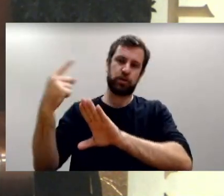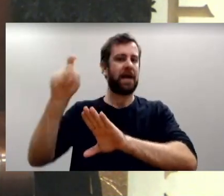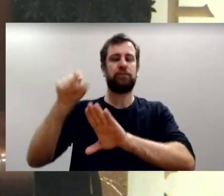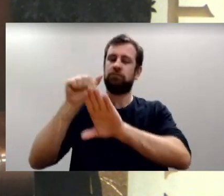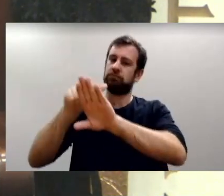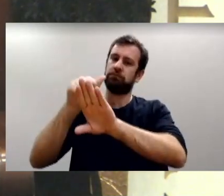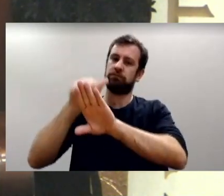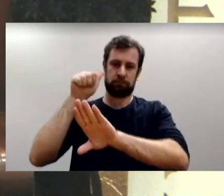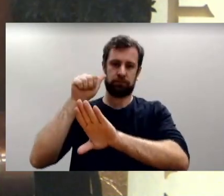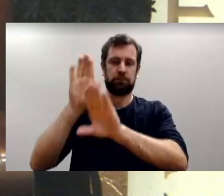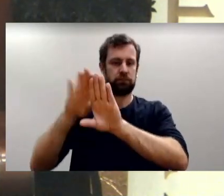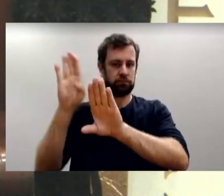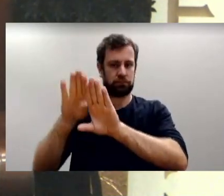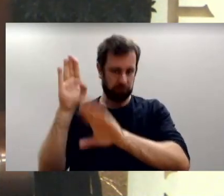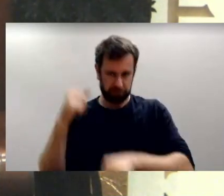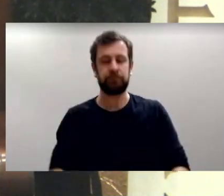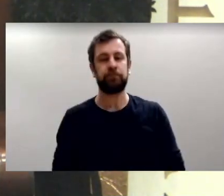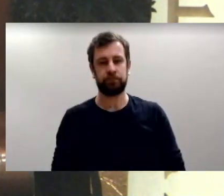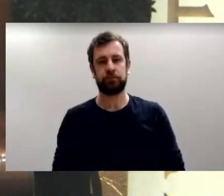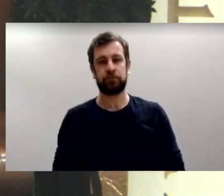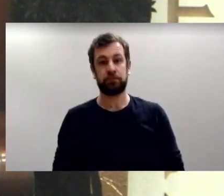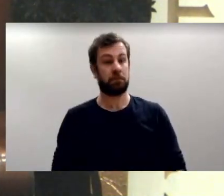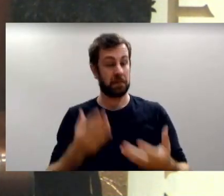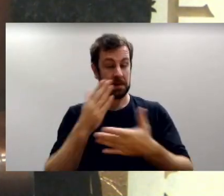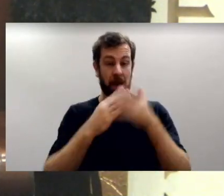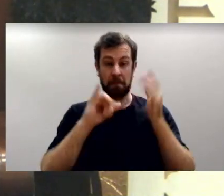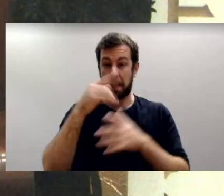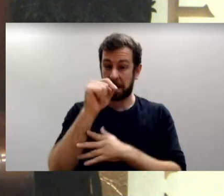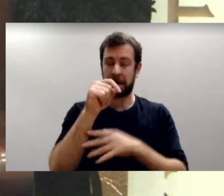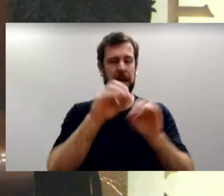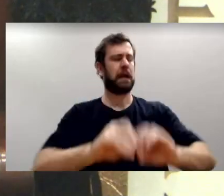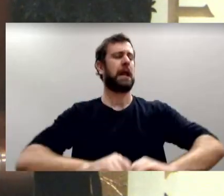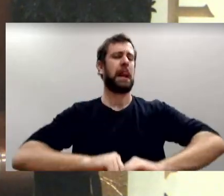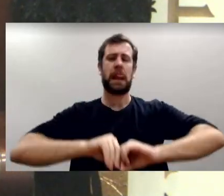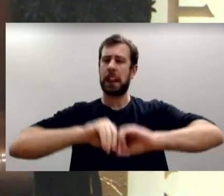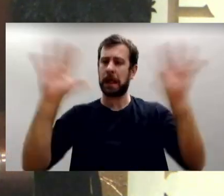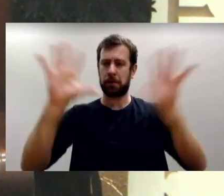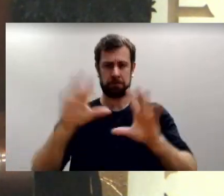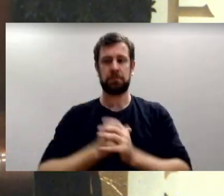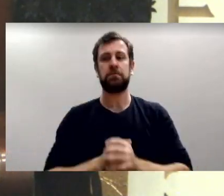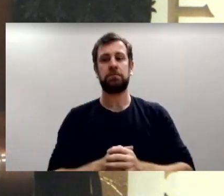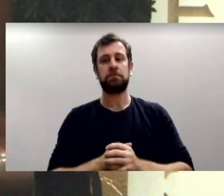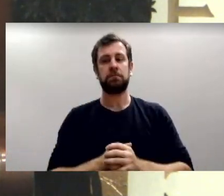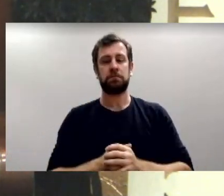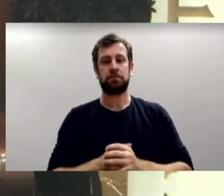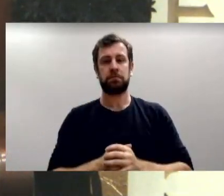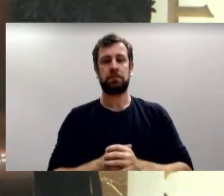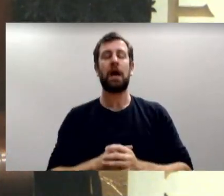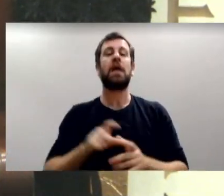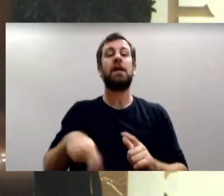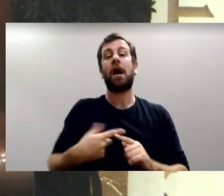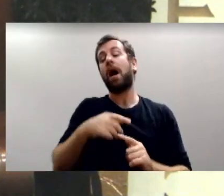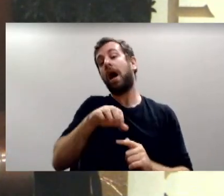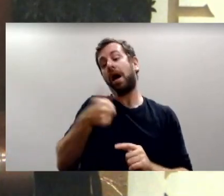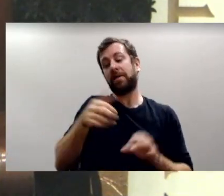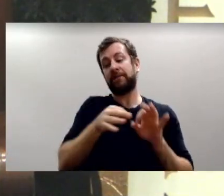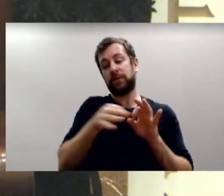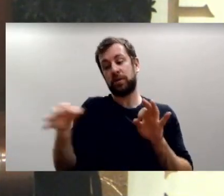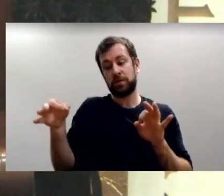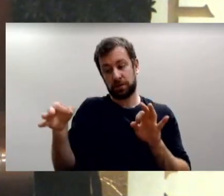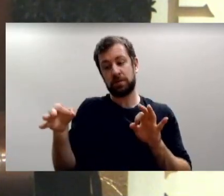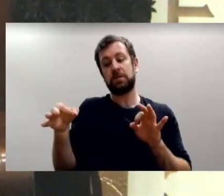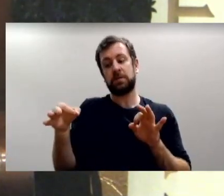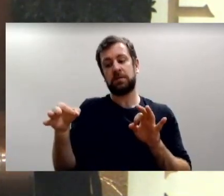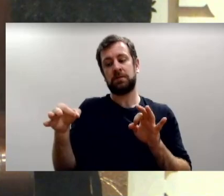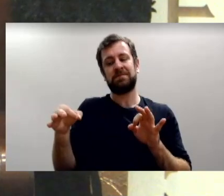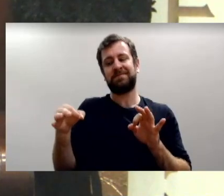So there are many ayat which are very clear. But then there are many, many ayat which are mutashabihat. Allah subhanahu wa ta'ala himself says